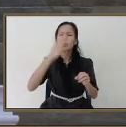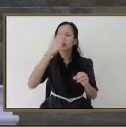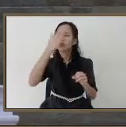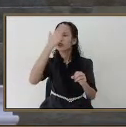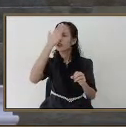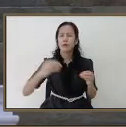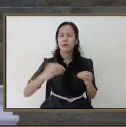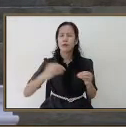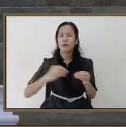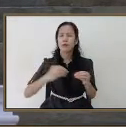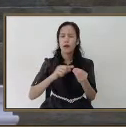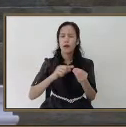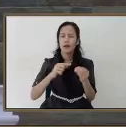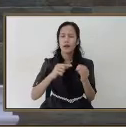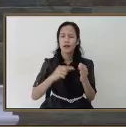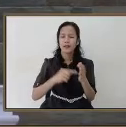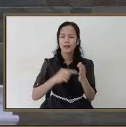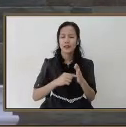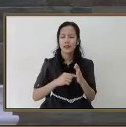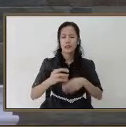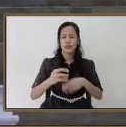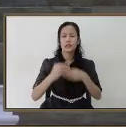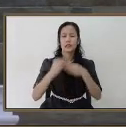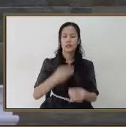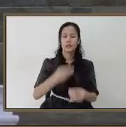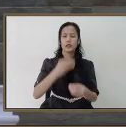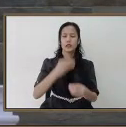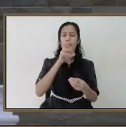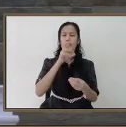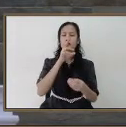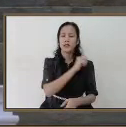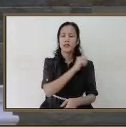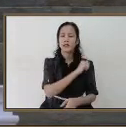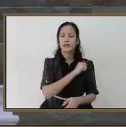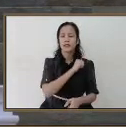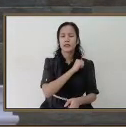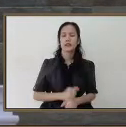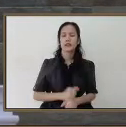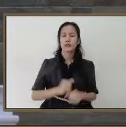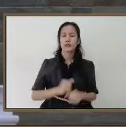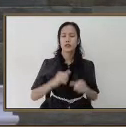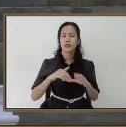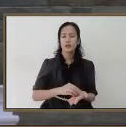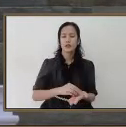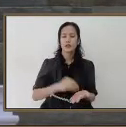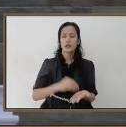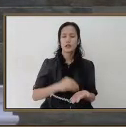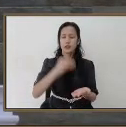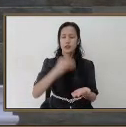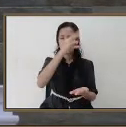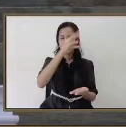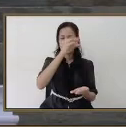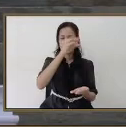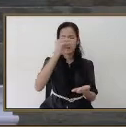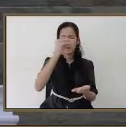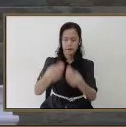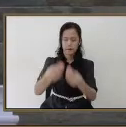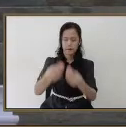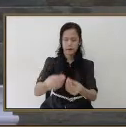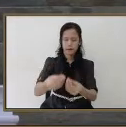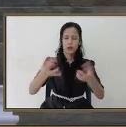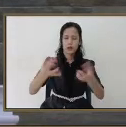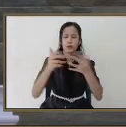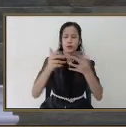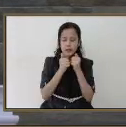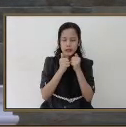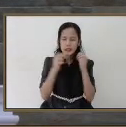give us the right spirit and the right attitude towards our learning, and give us, O God, the willingness to learn, O God, from